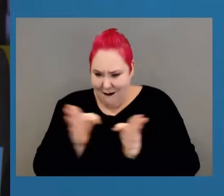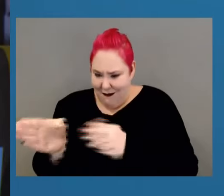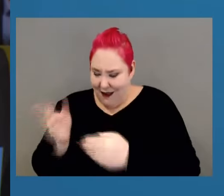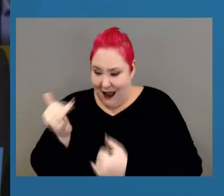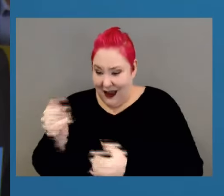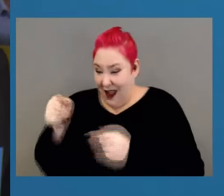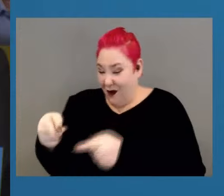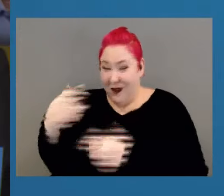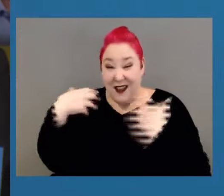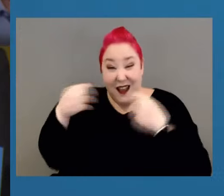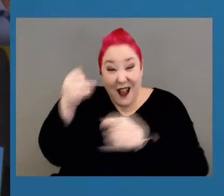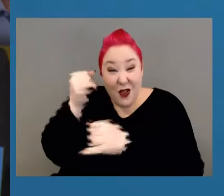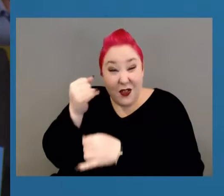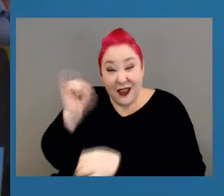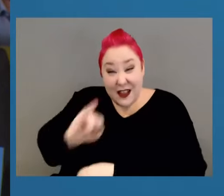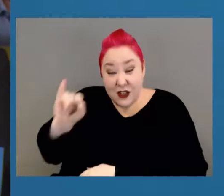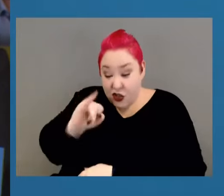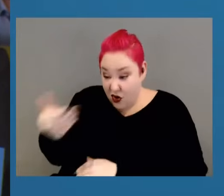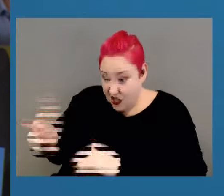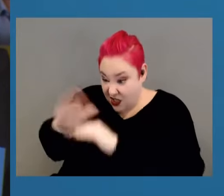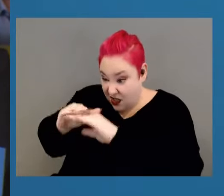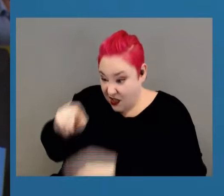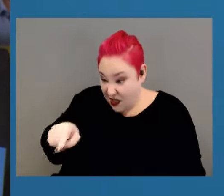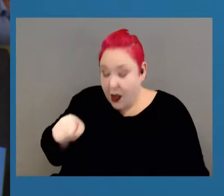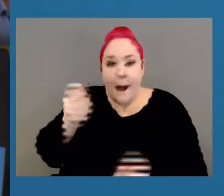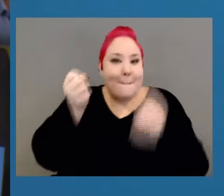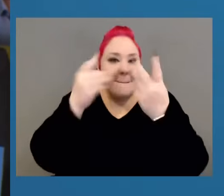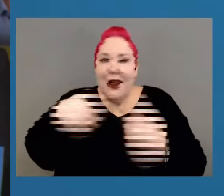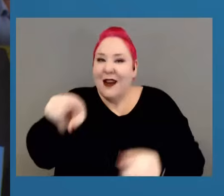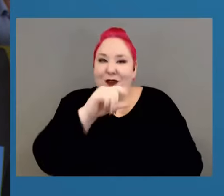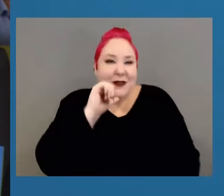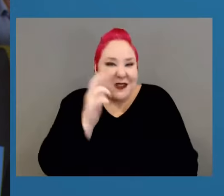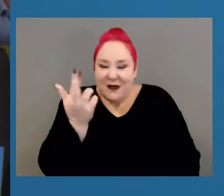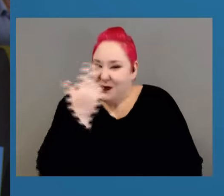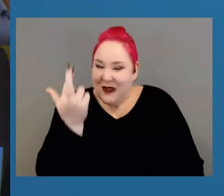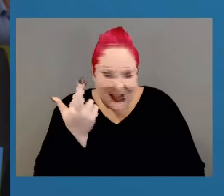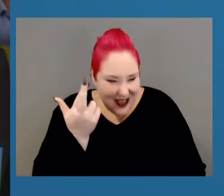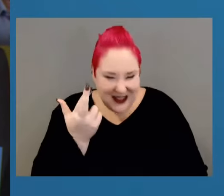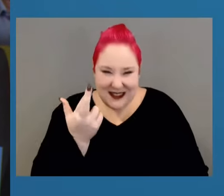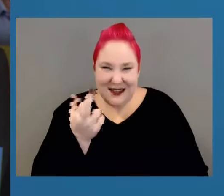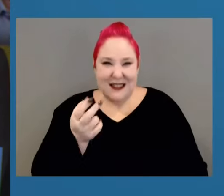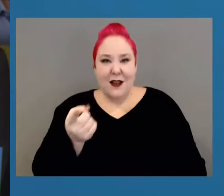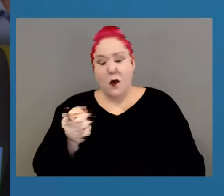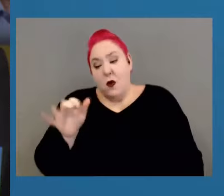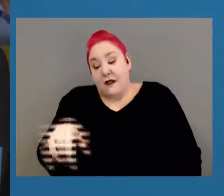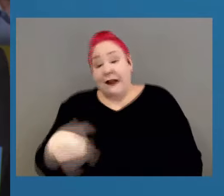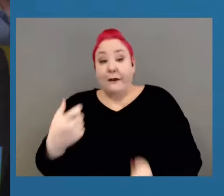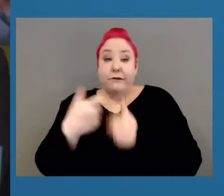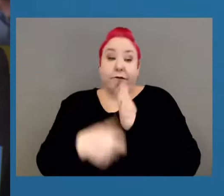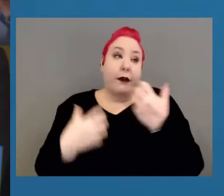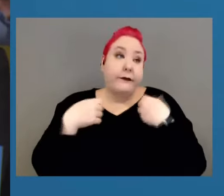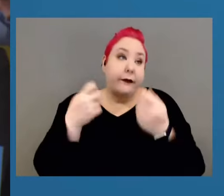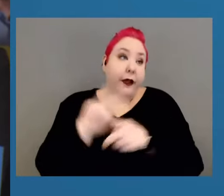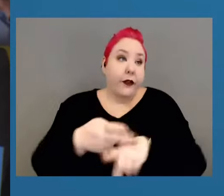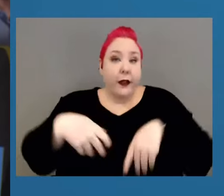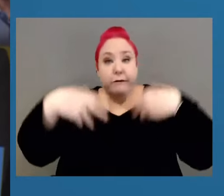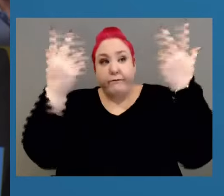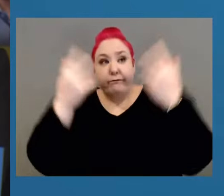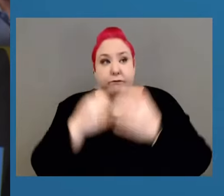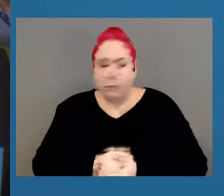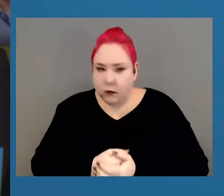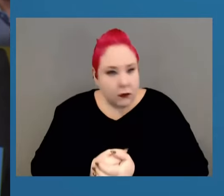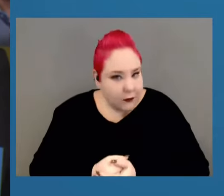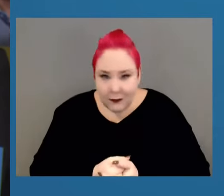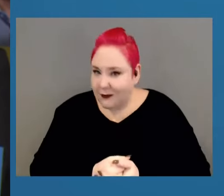insurance premiums, I bet a lot of them didn't even know they're being subsidized. They probably thought, well, that's the price of health care. No, it's